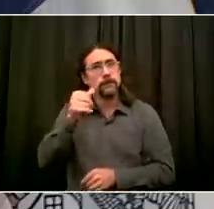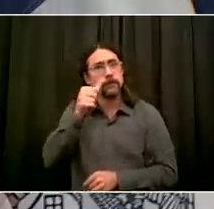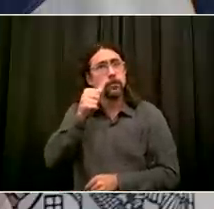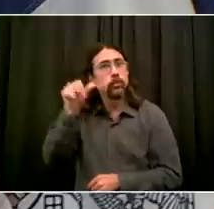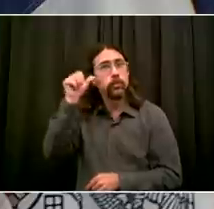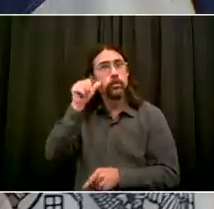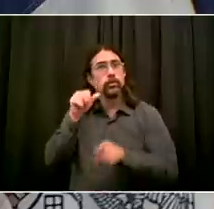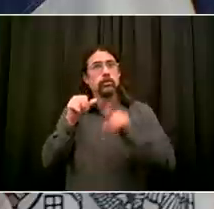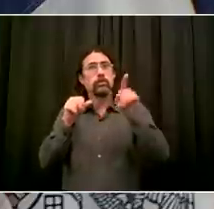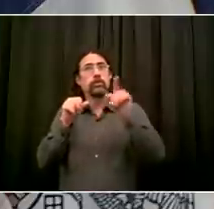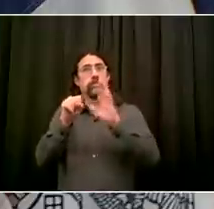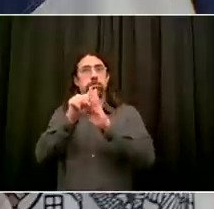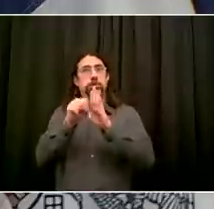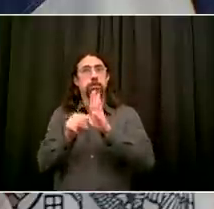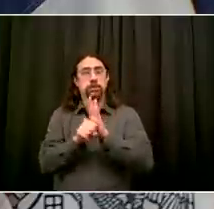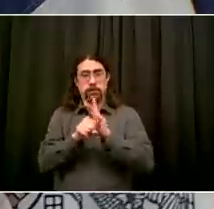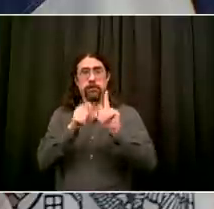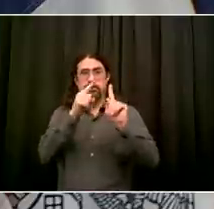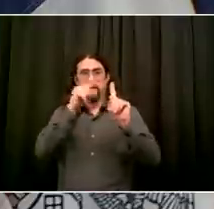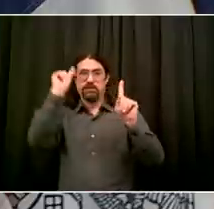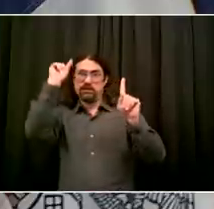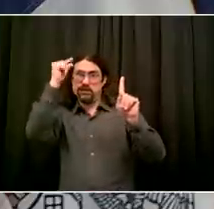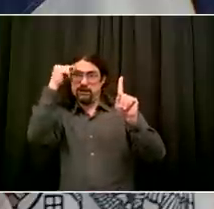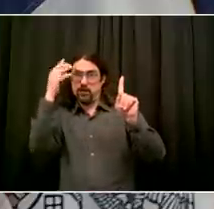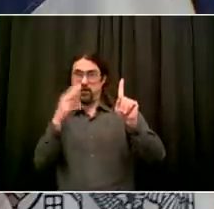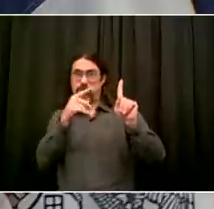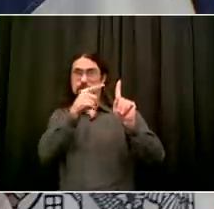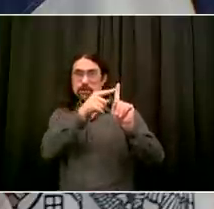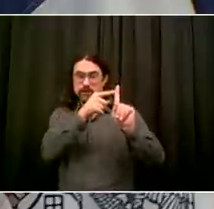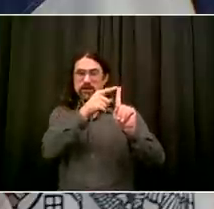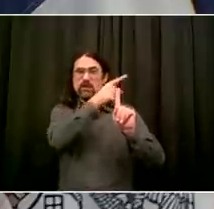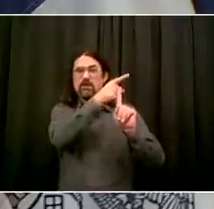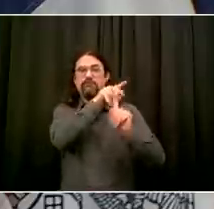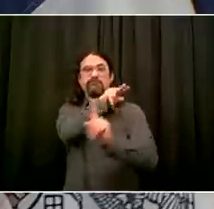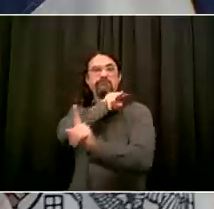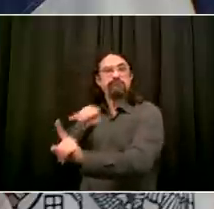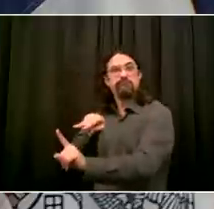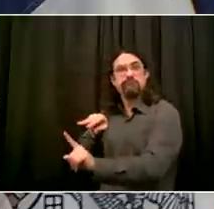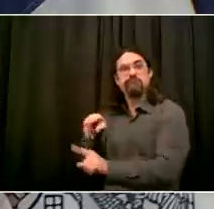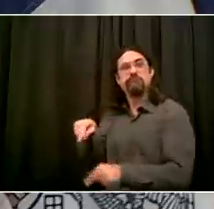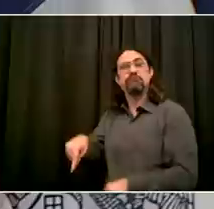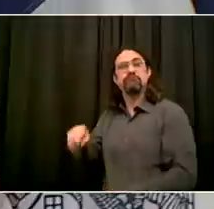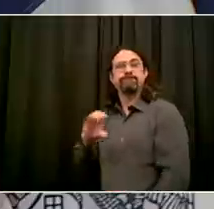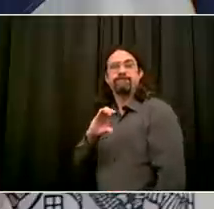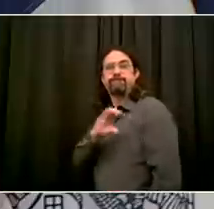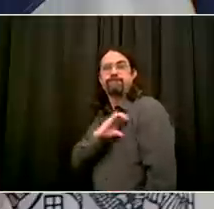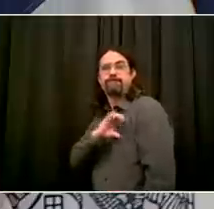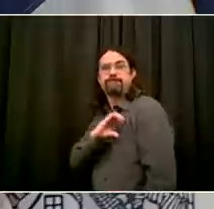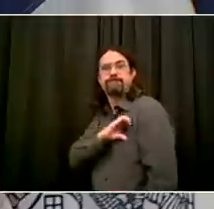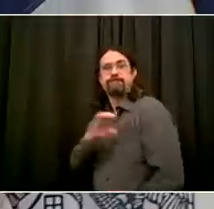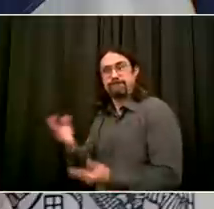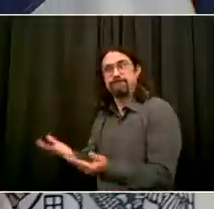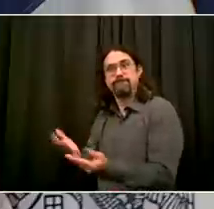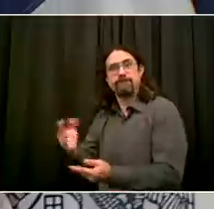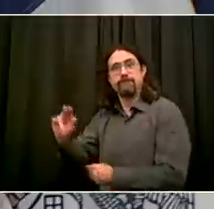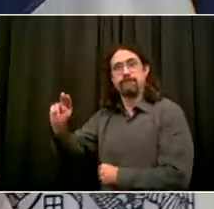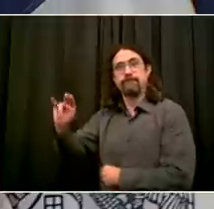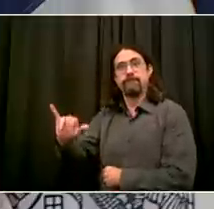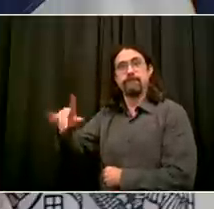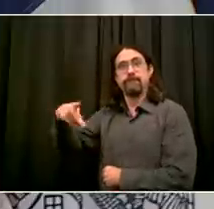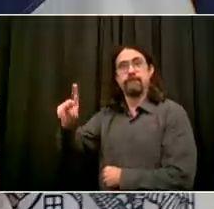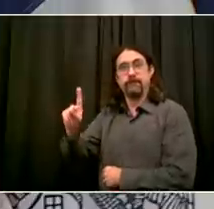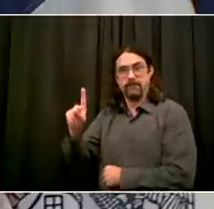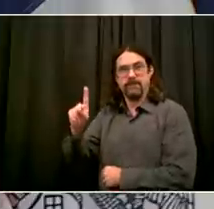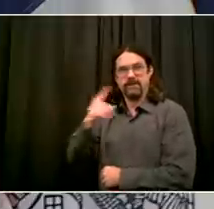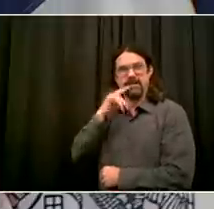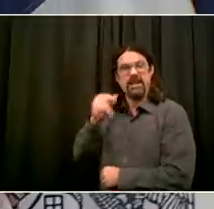officers in the communities about being strict about giving more fines and sentences and fines and